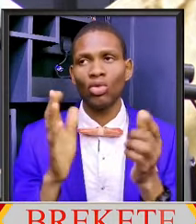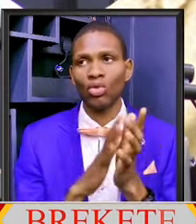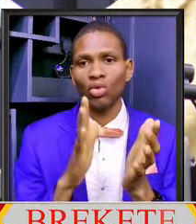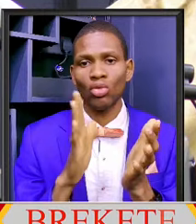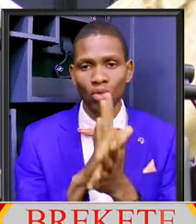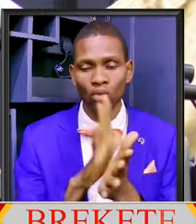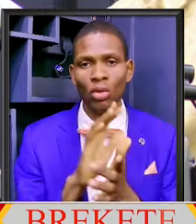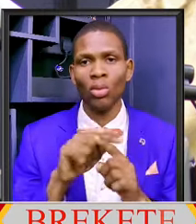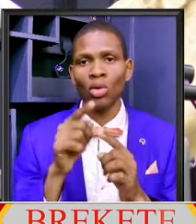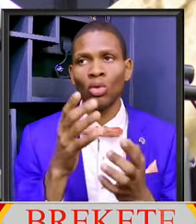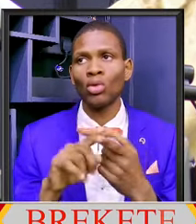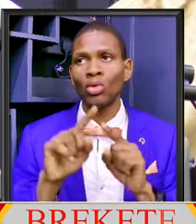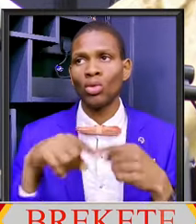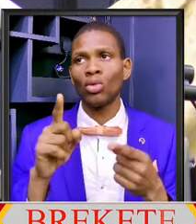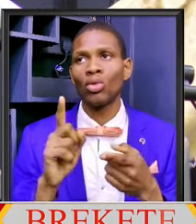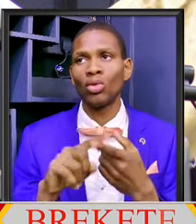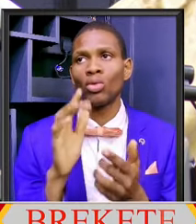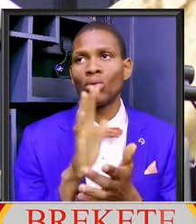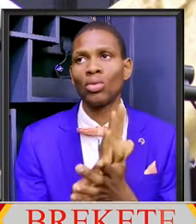go to school. Yes, sir.